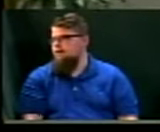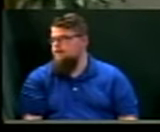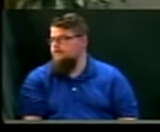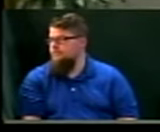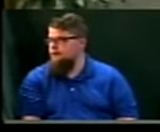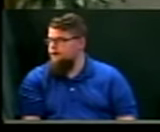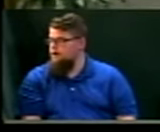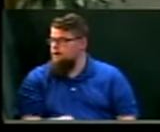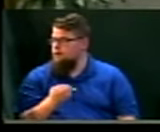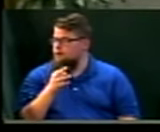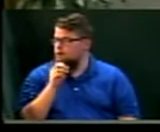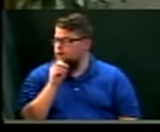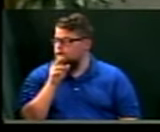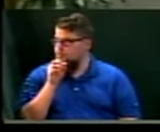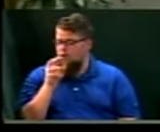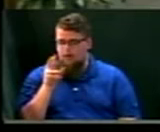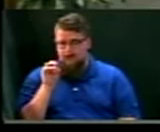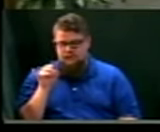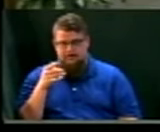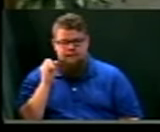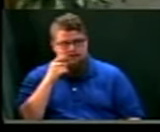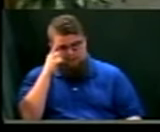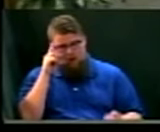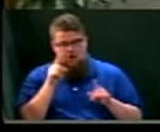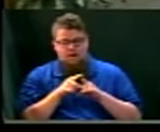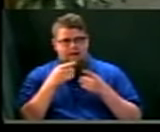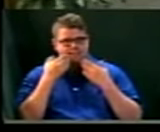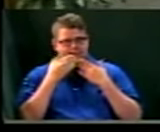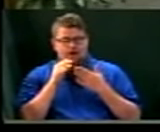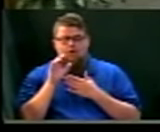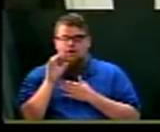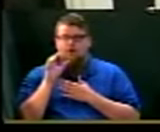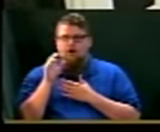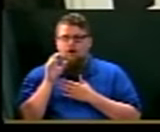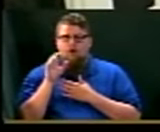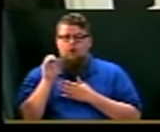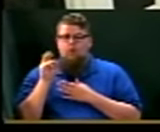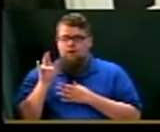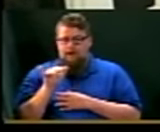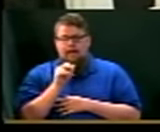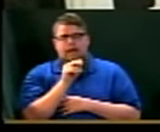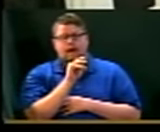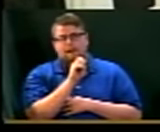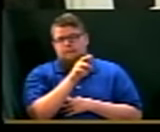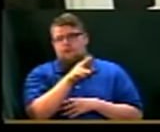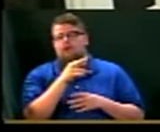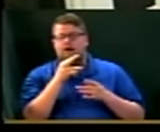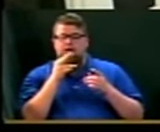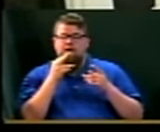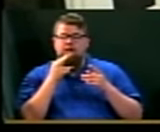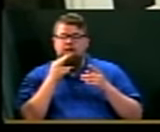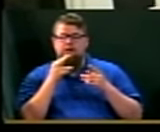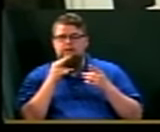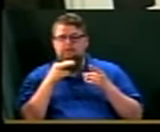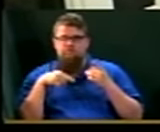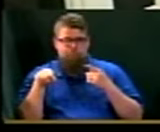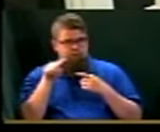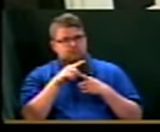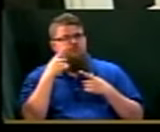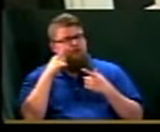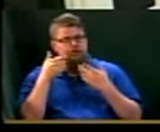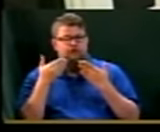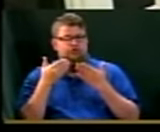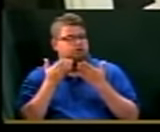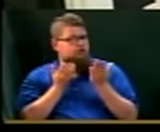Mr. Norman. Agree. Thank you. Thanks, Gloria, Amber, and Ms. Fugate for your service.